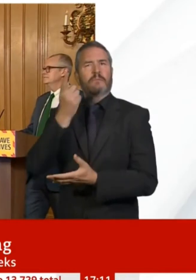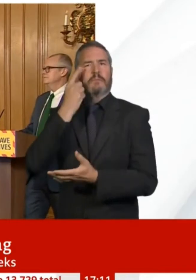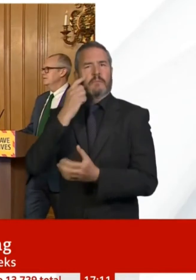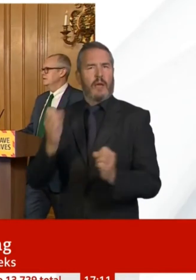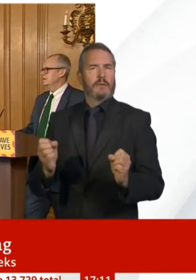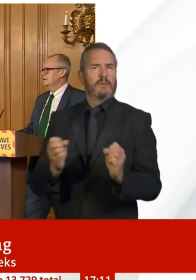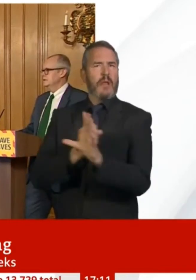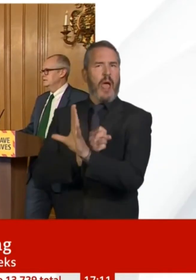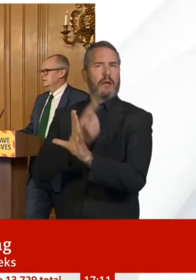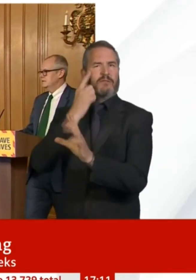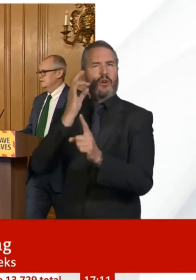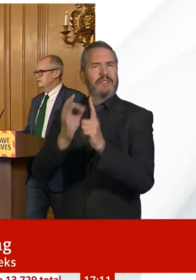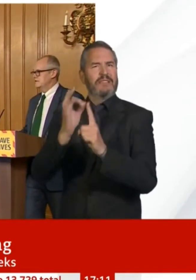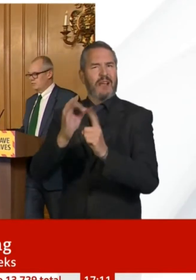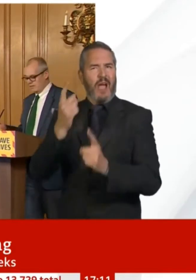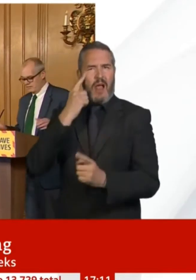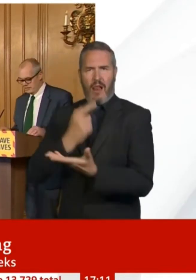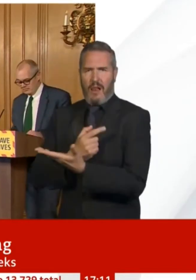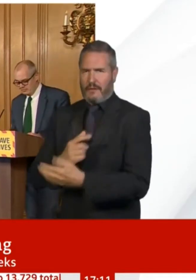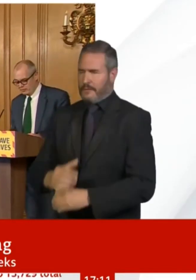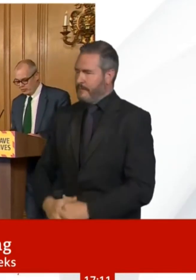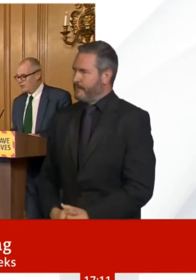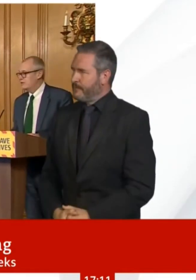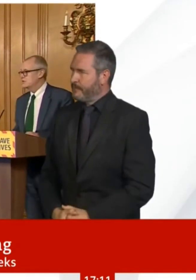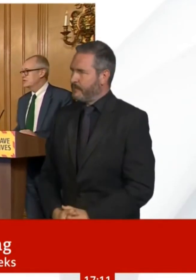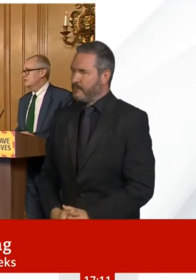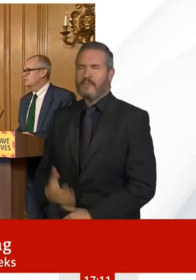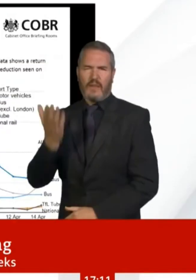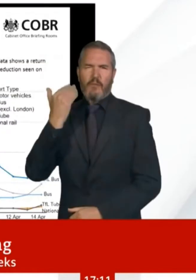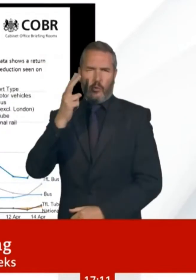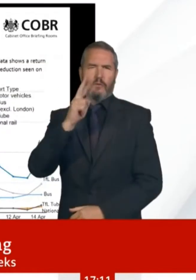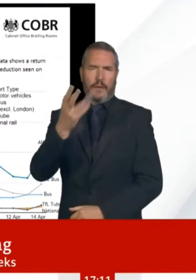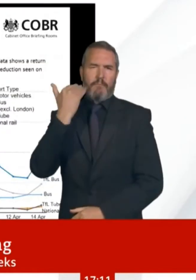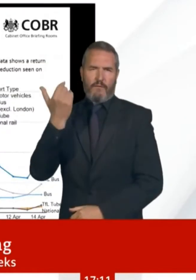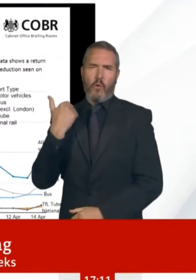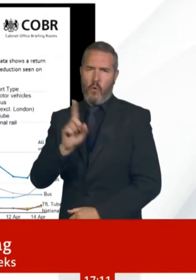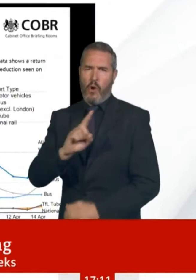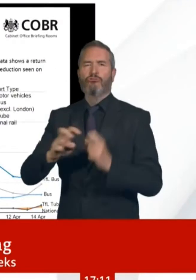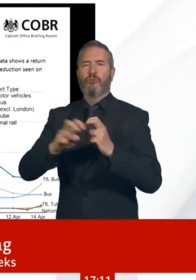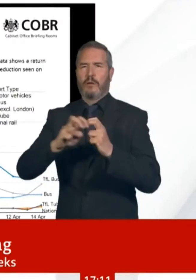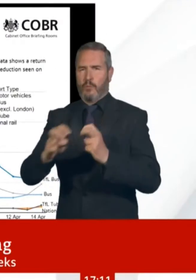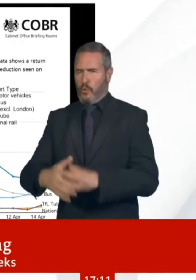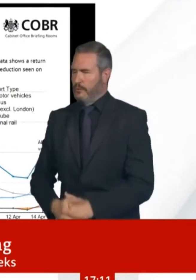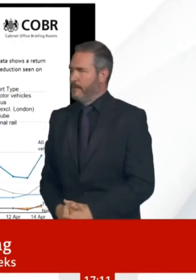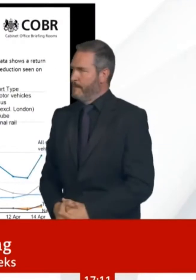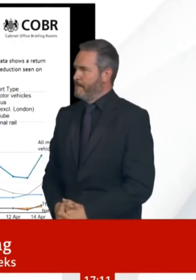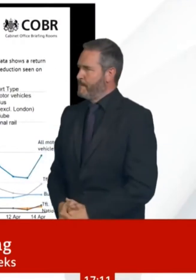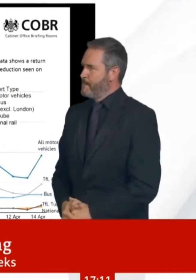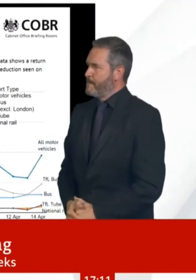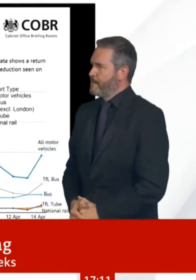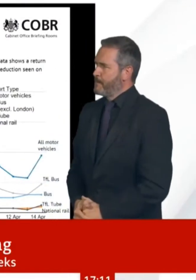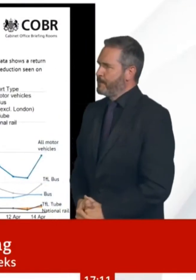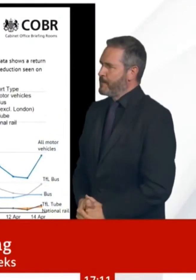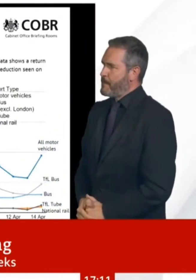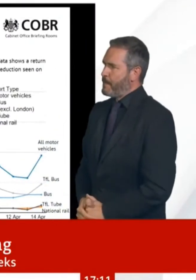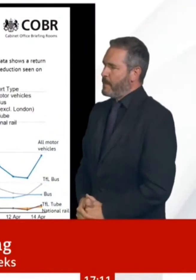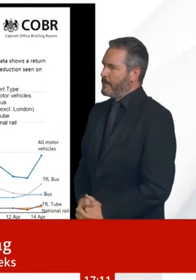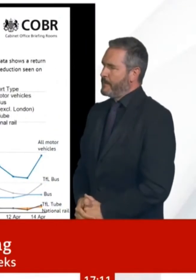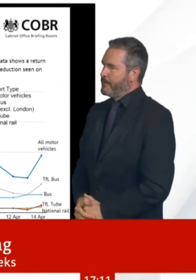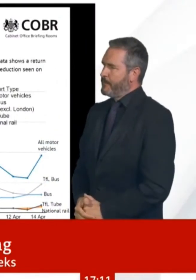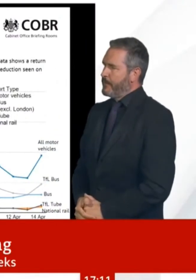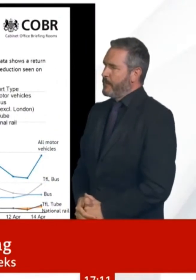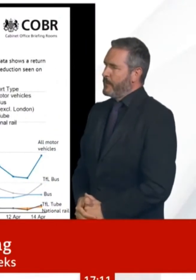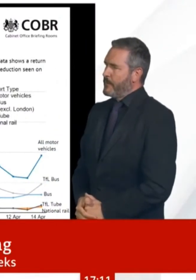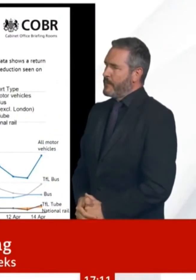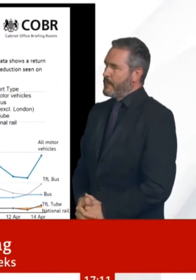please? This is one you've seen before. It's the transport use showing the reduction that's maintained down.